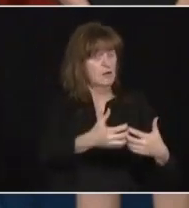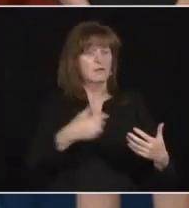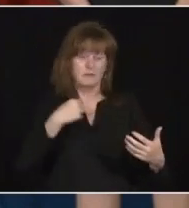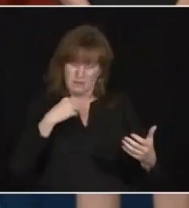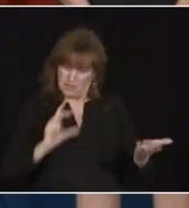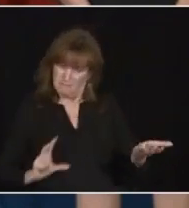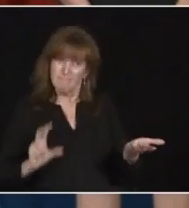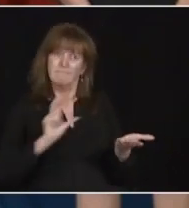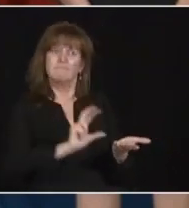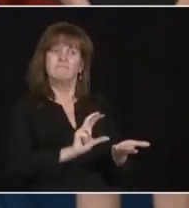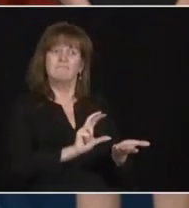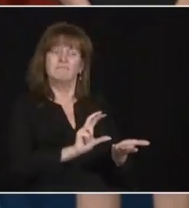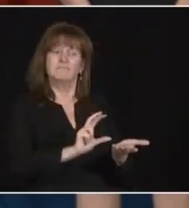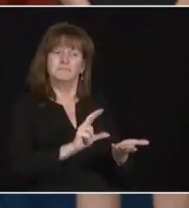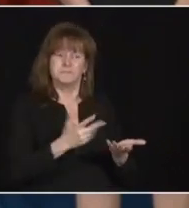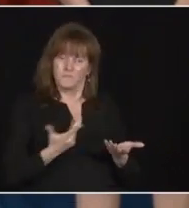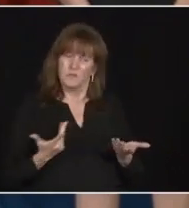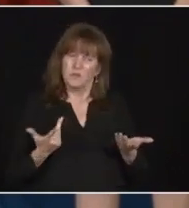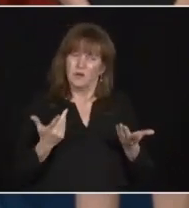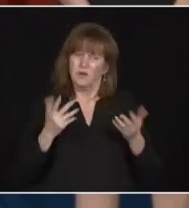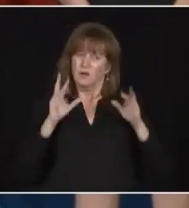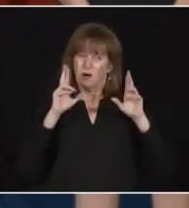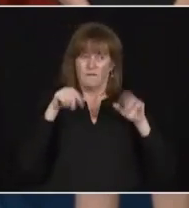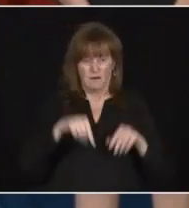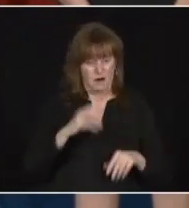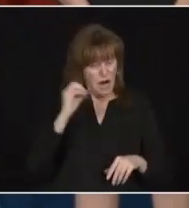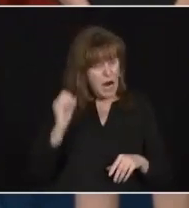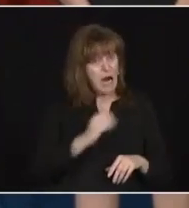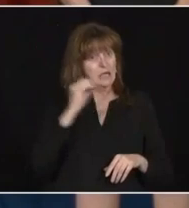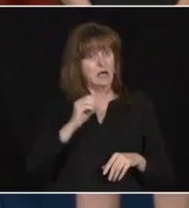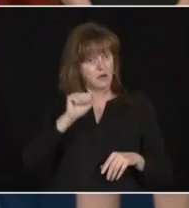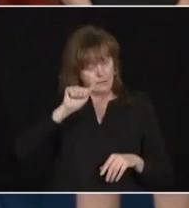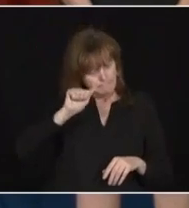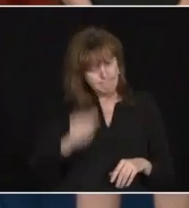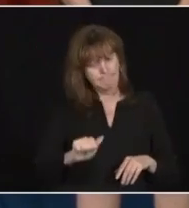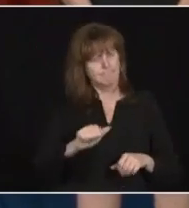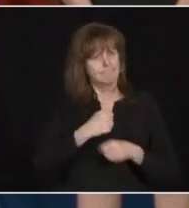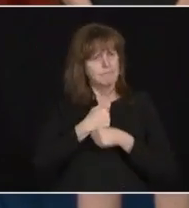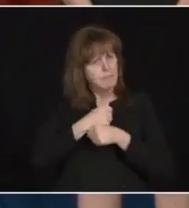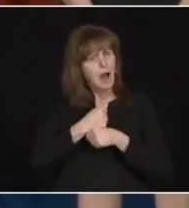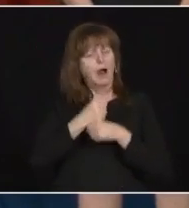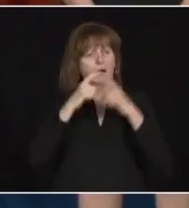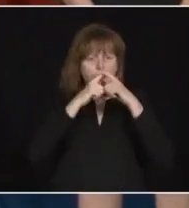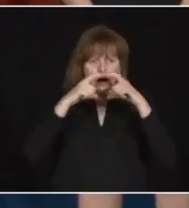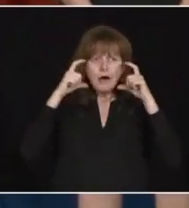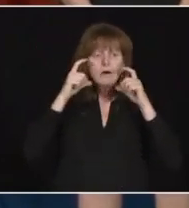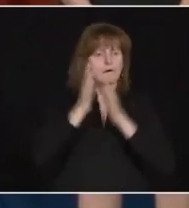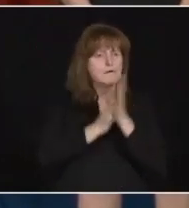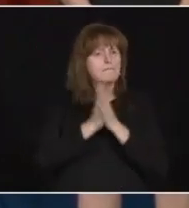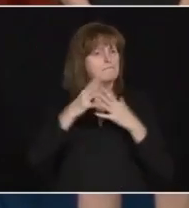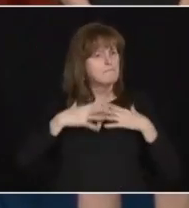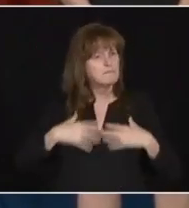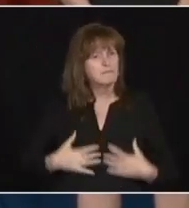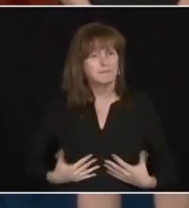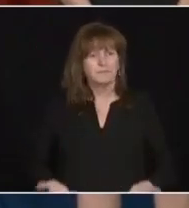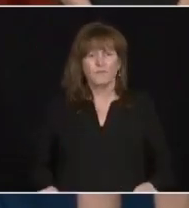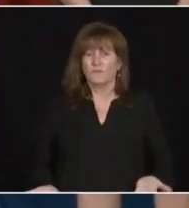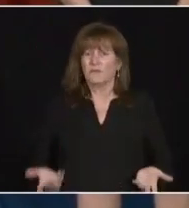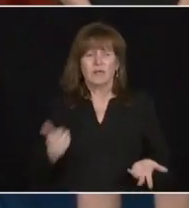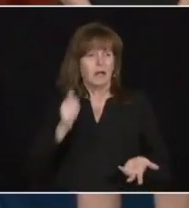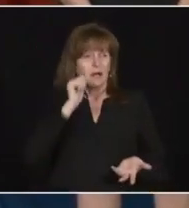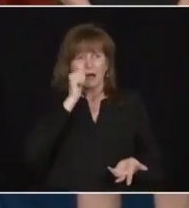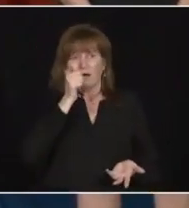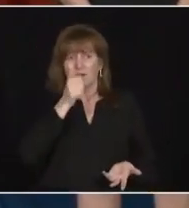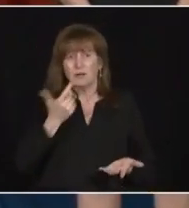supply as soon as possible. There isn't a day, Colin, that goes by, I don't talk to four, five, six people, I'm being conservative, that